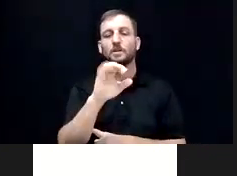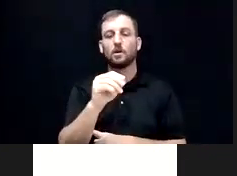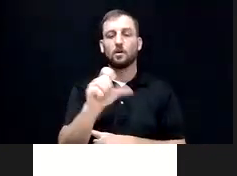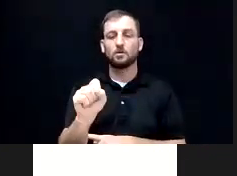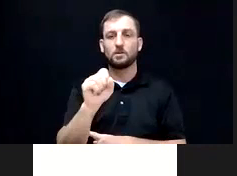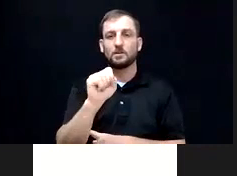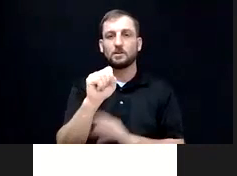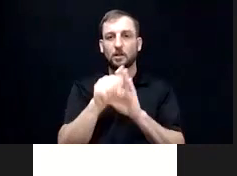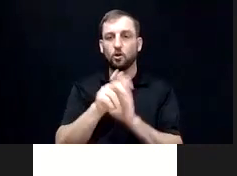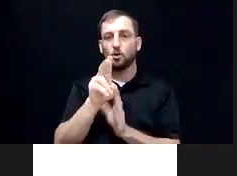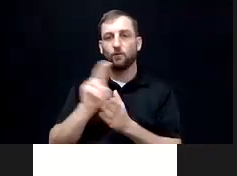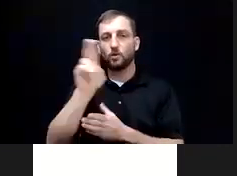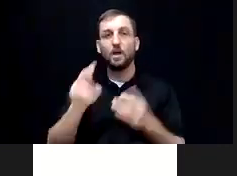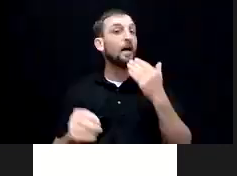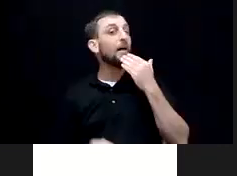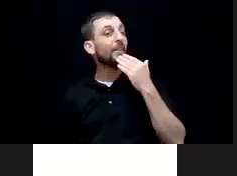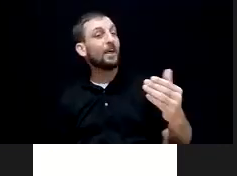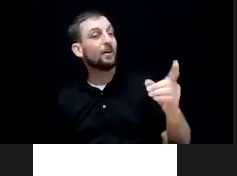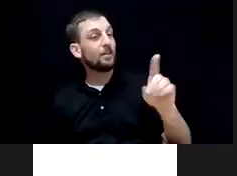Thank you so much, Dr. Breaud.